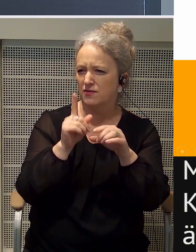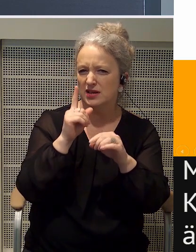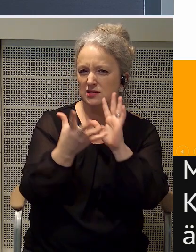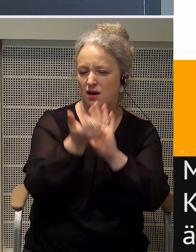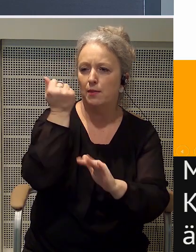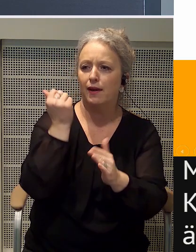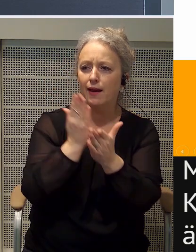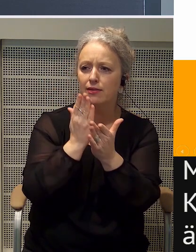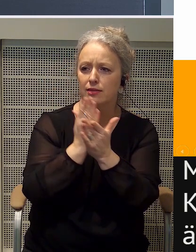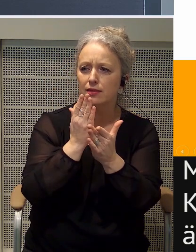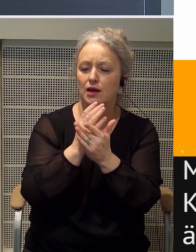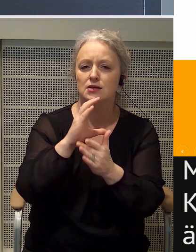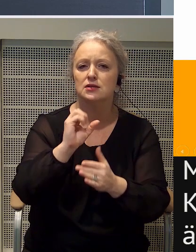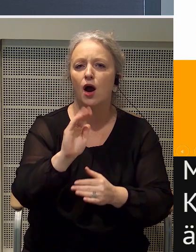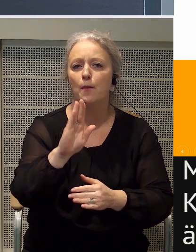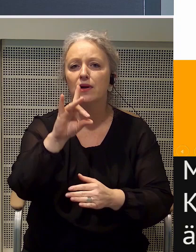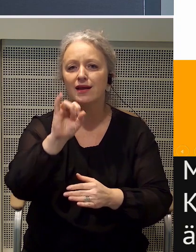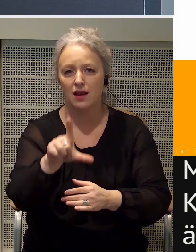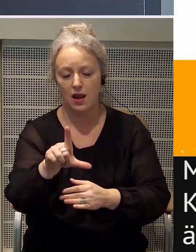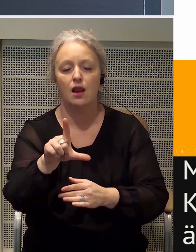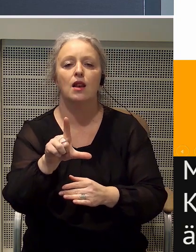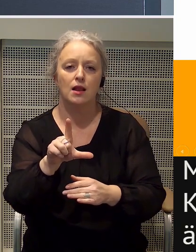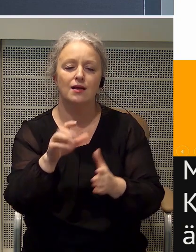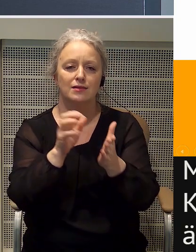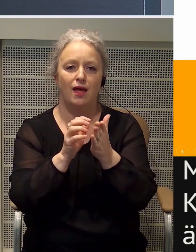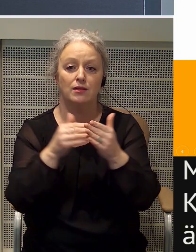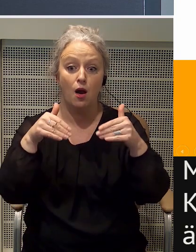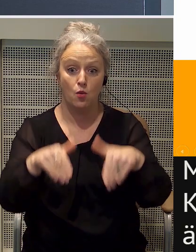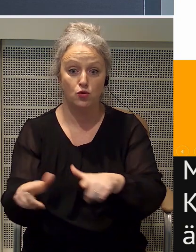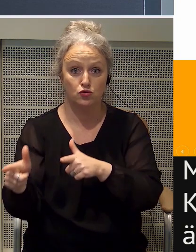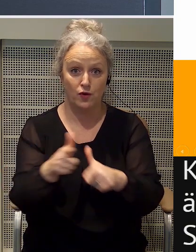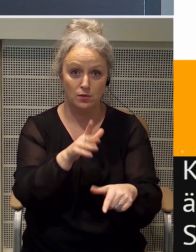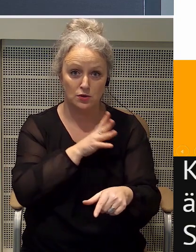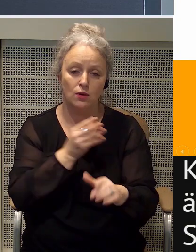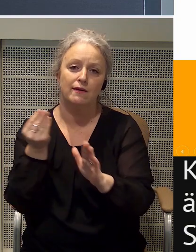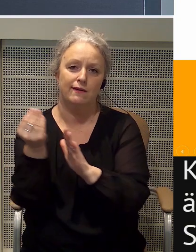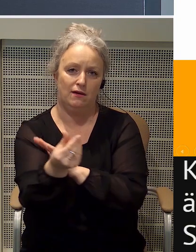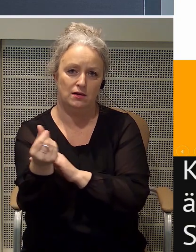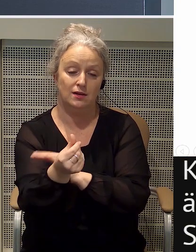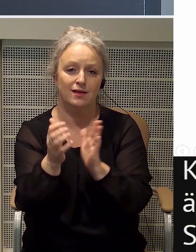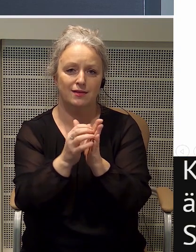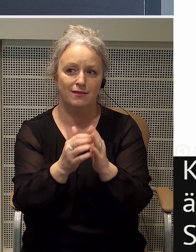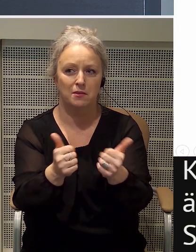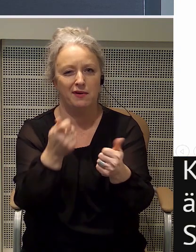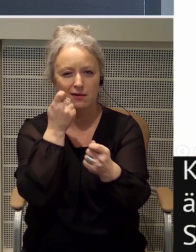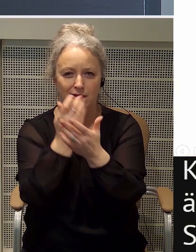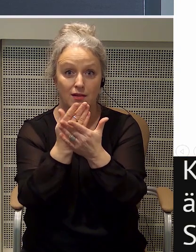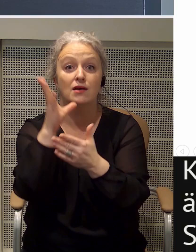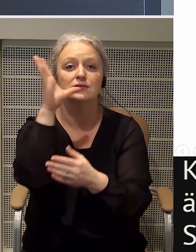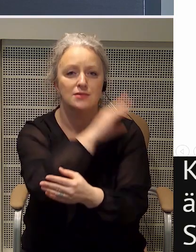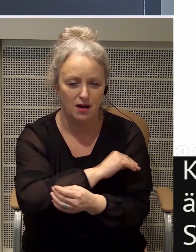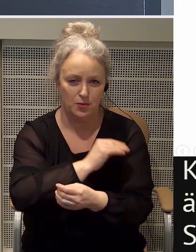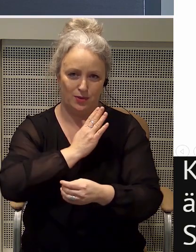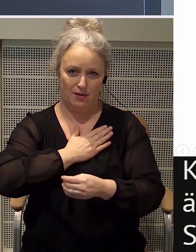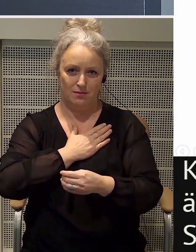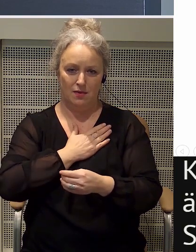Sabril might be also available again now. The difficulties were maybe overcome, but this